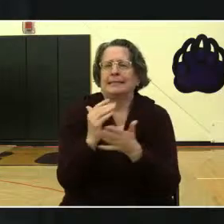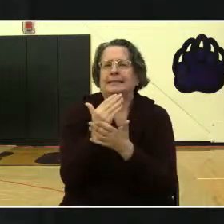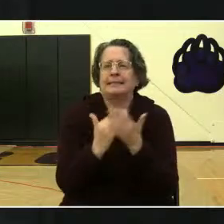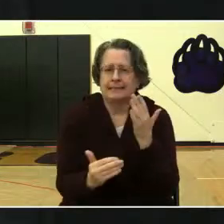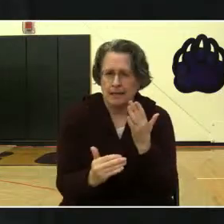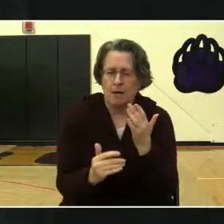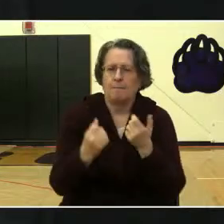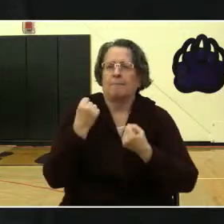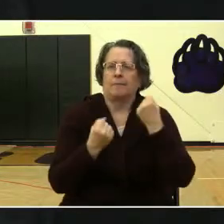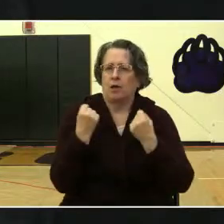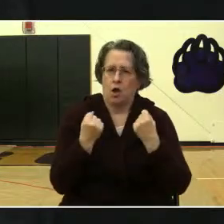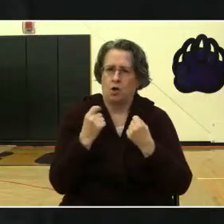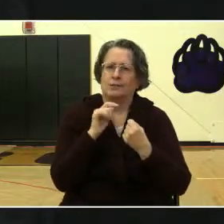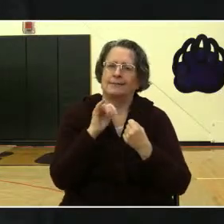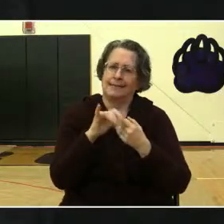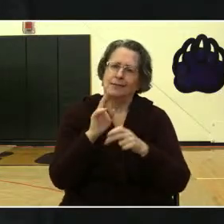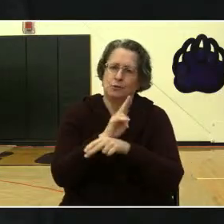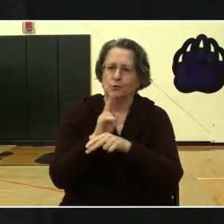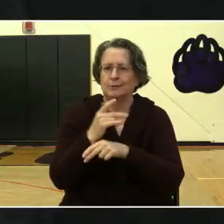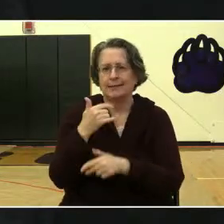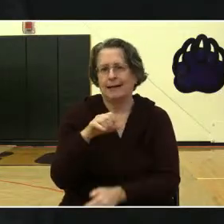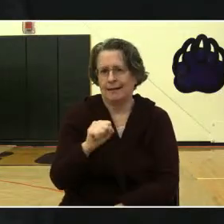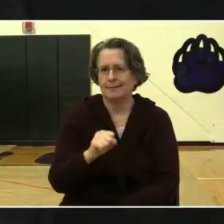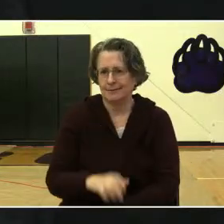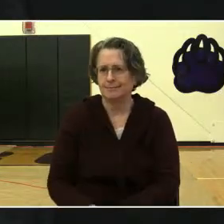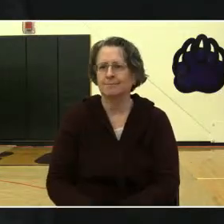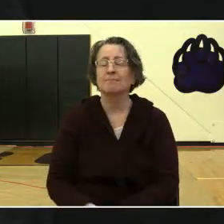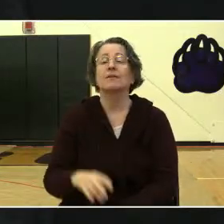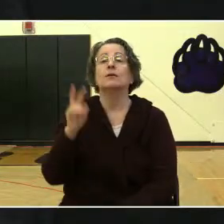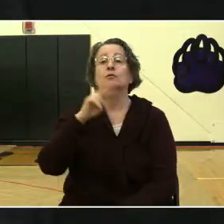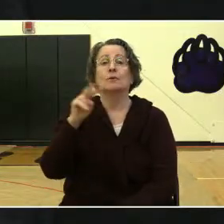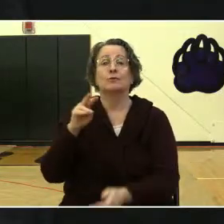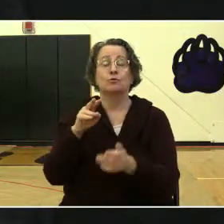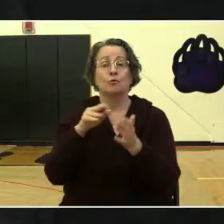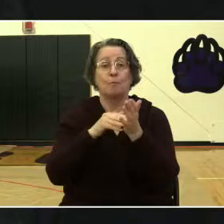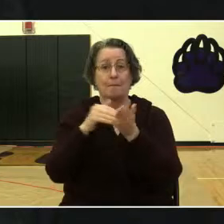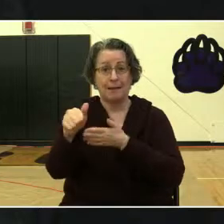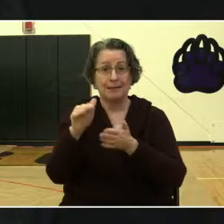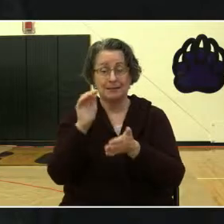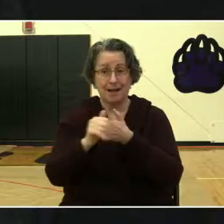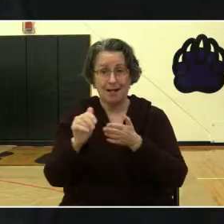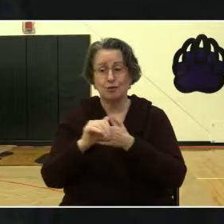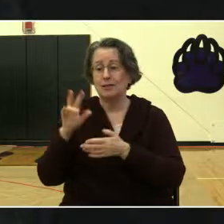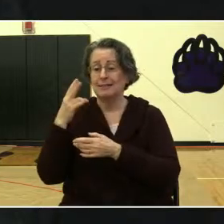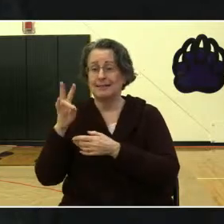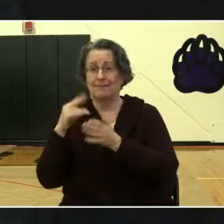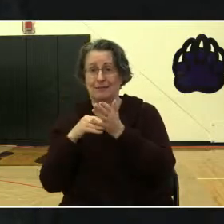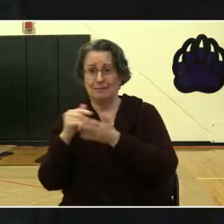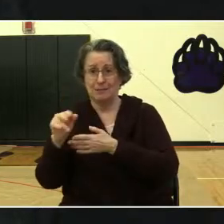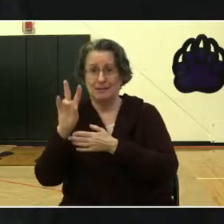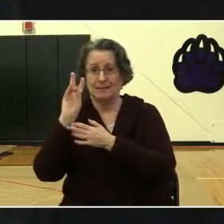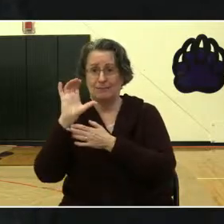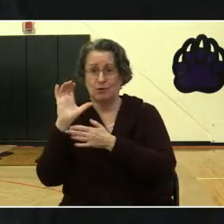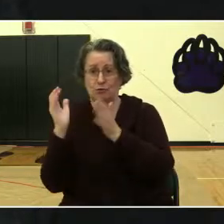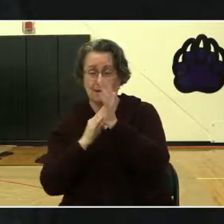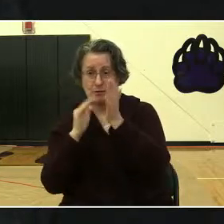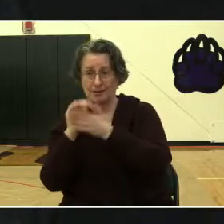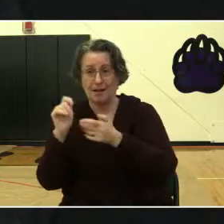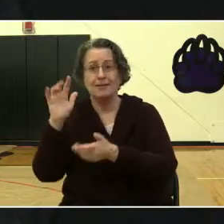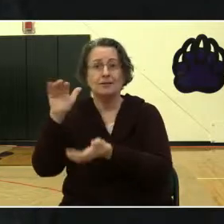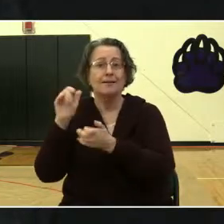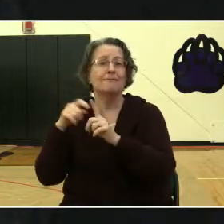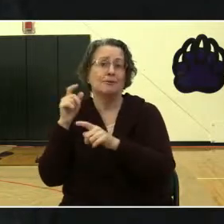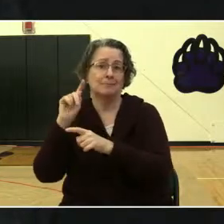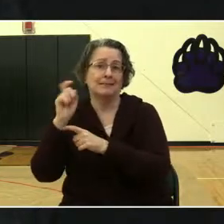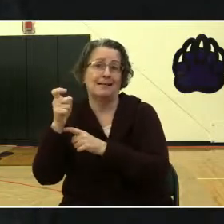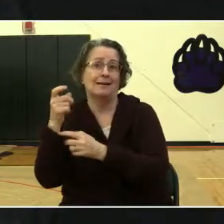vehicles question is on the budget $22 million raising $17,700 th000 in taxes is